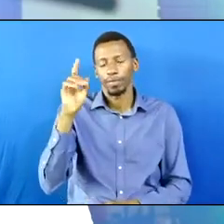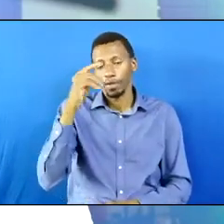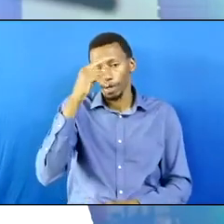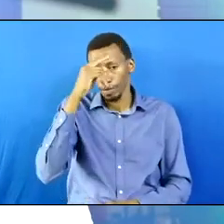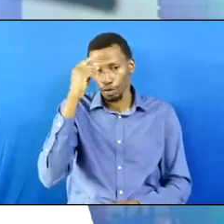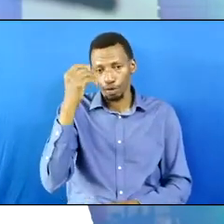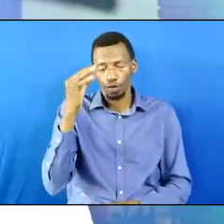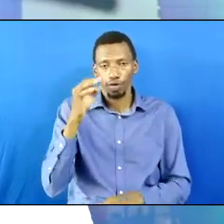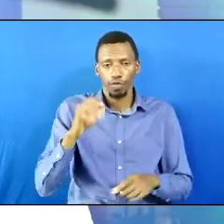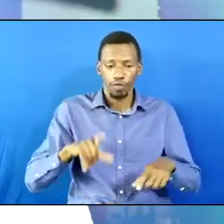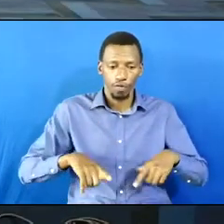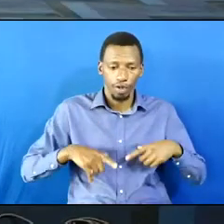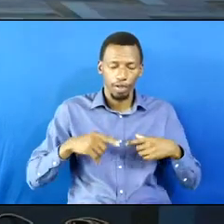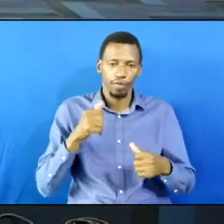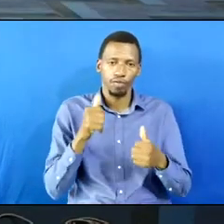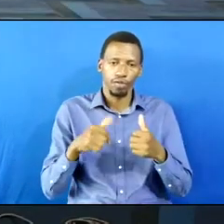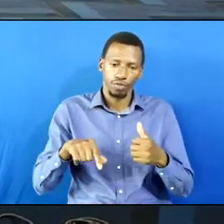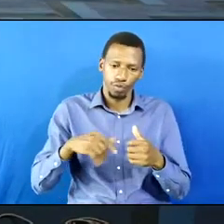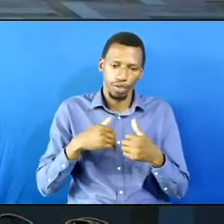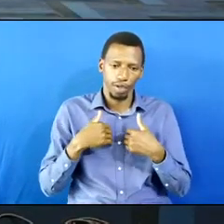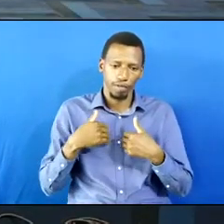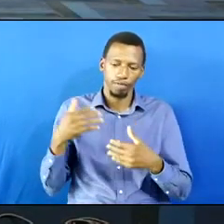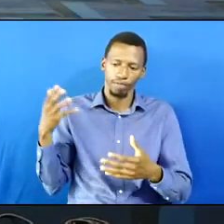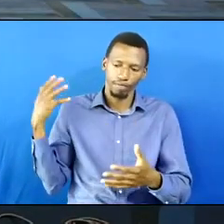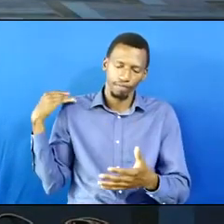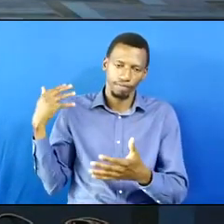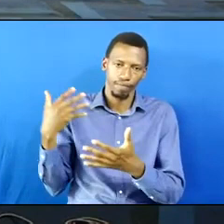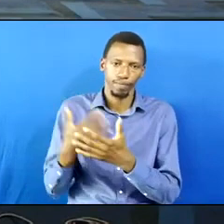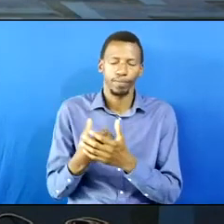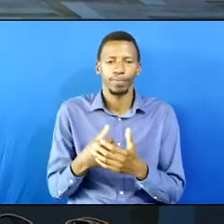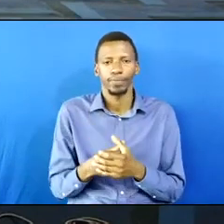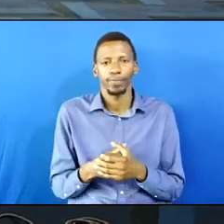kind of life we have been living.